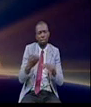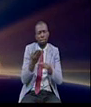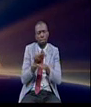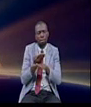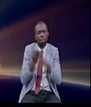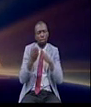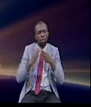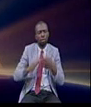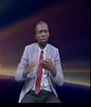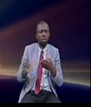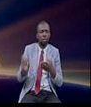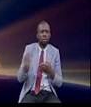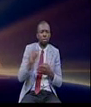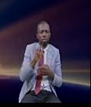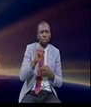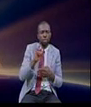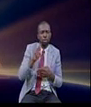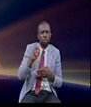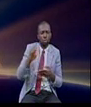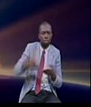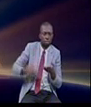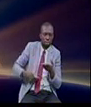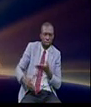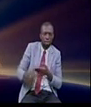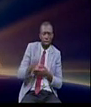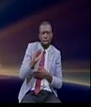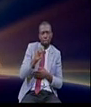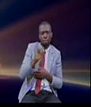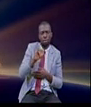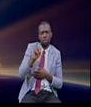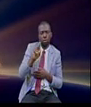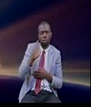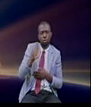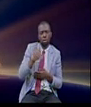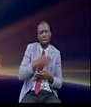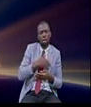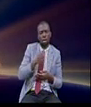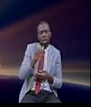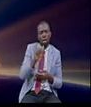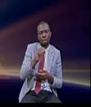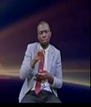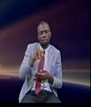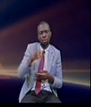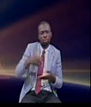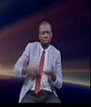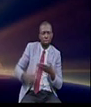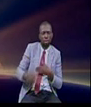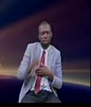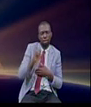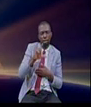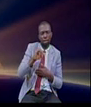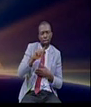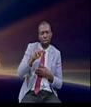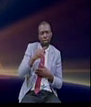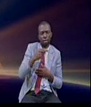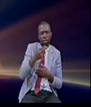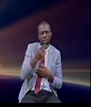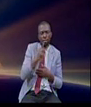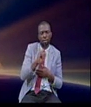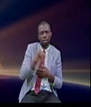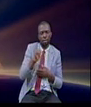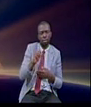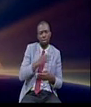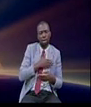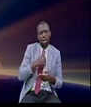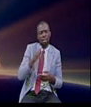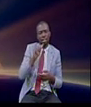Zerubbabel, and Zerubbabel begat Abiad, and Abiad begat Eliakim, and Eliakim begat Azor, and